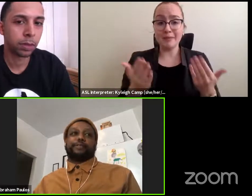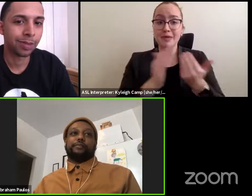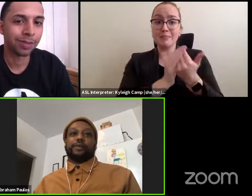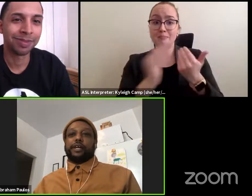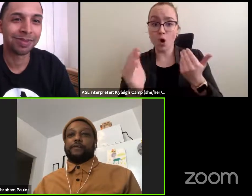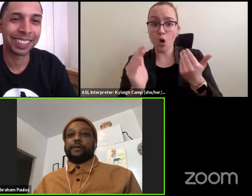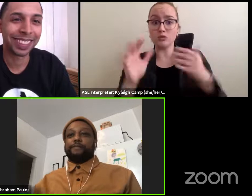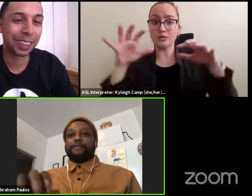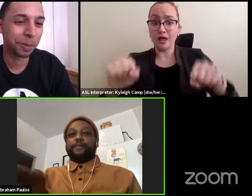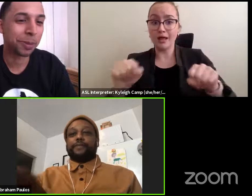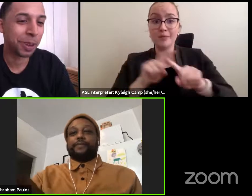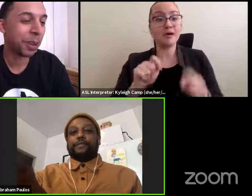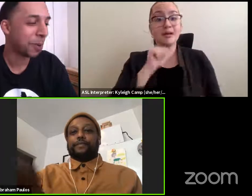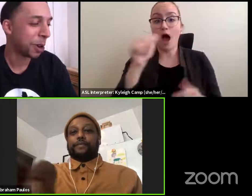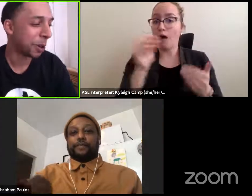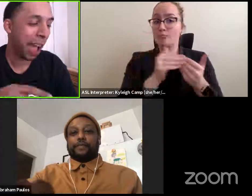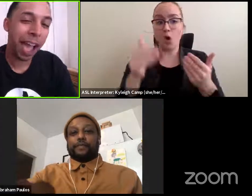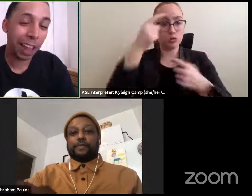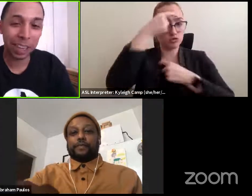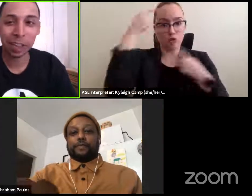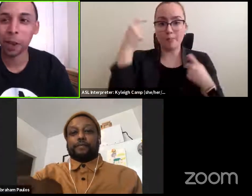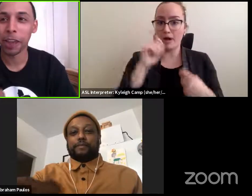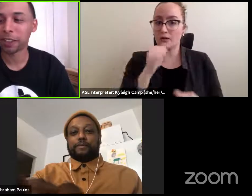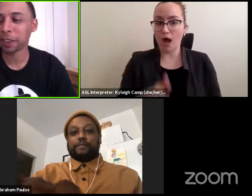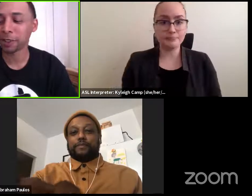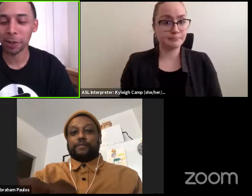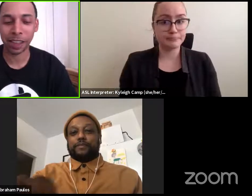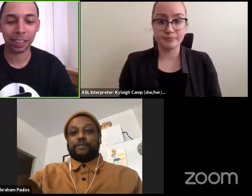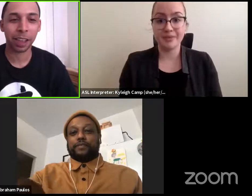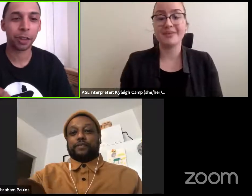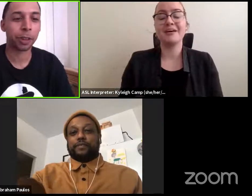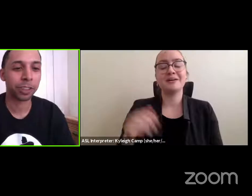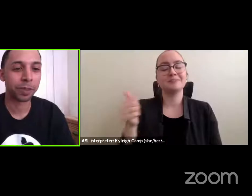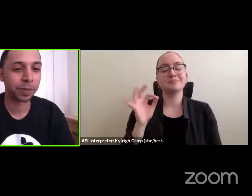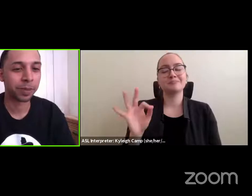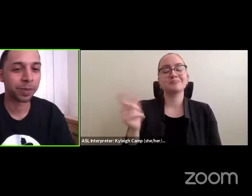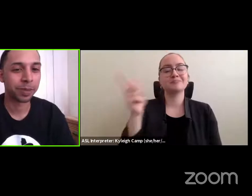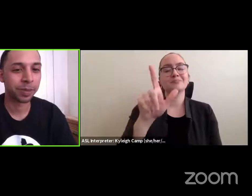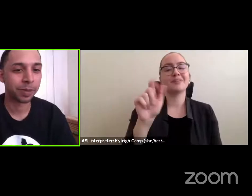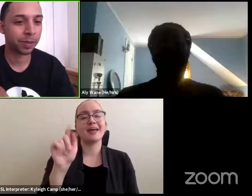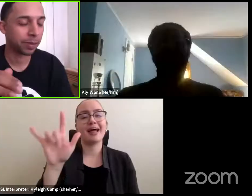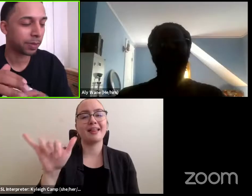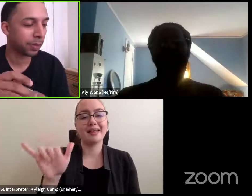-trauma. Let me put it that way. Ali, go ahead. Take your swing at that question.